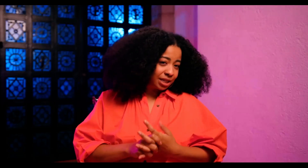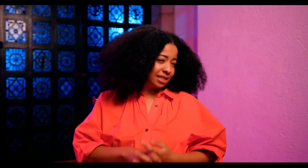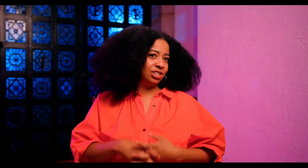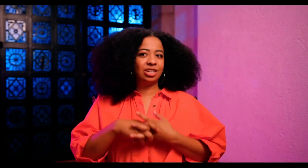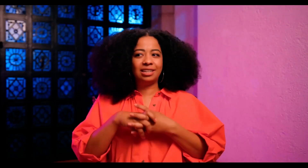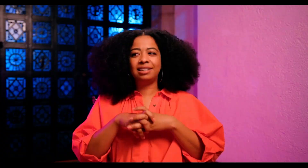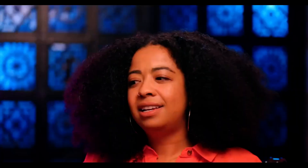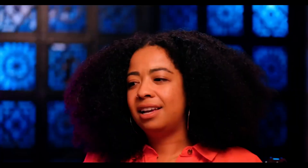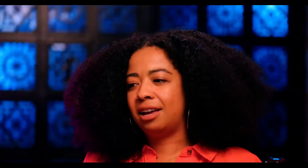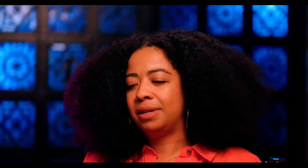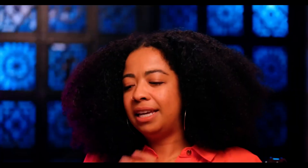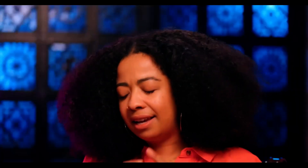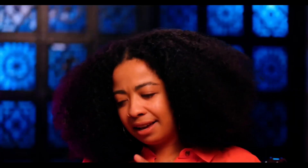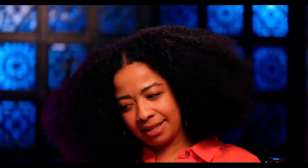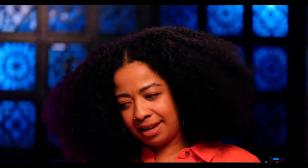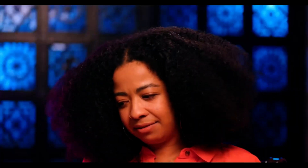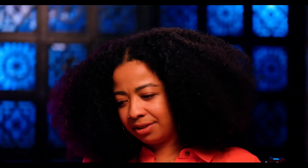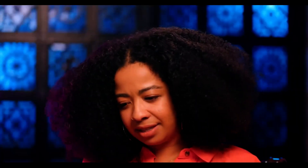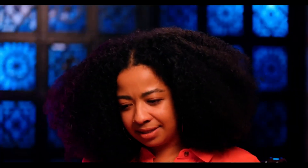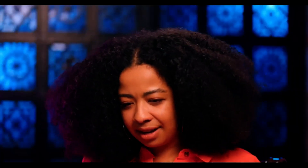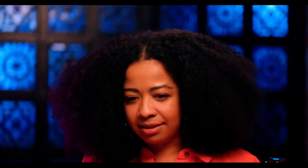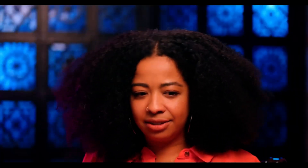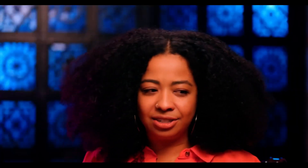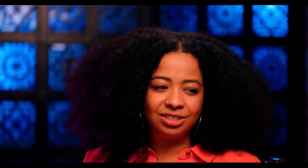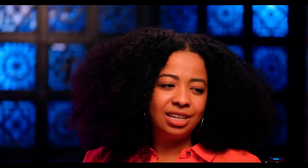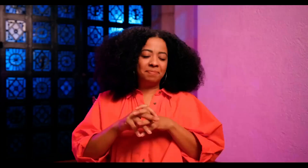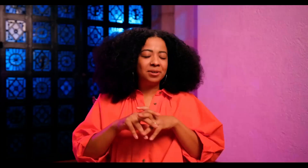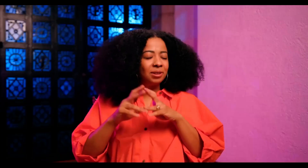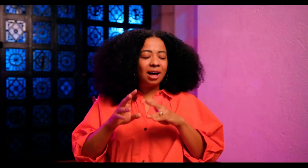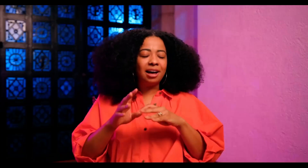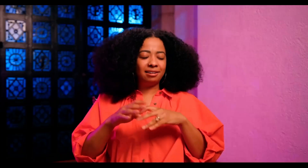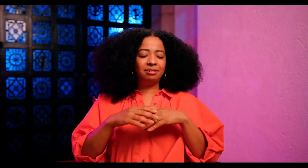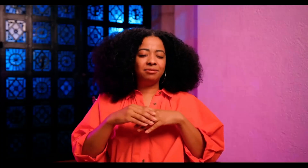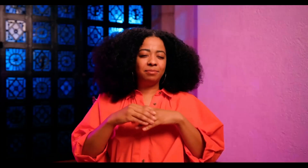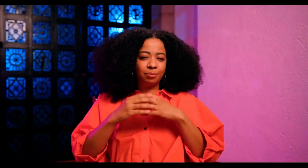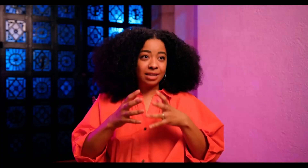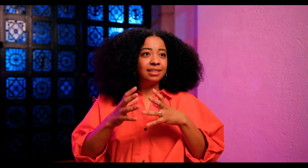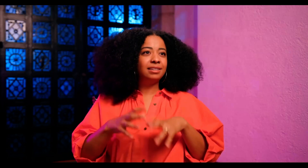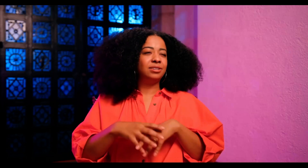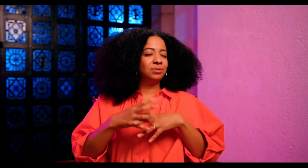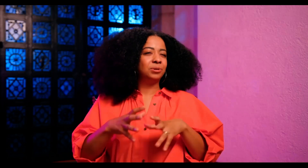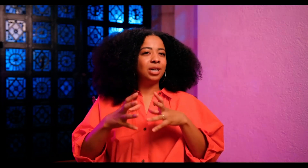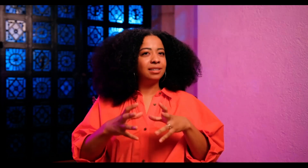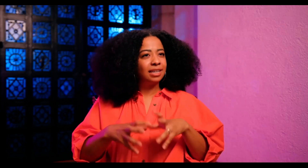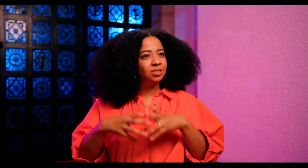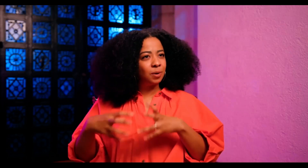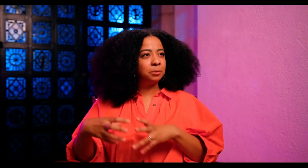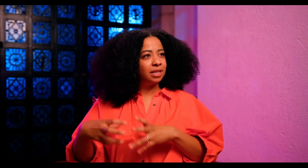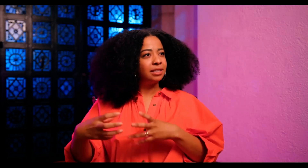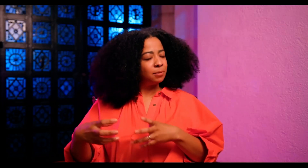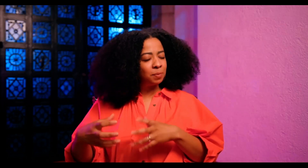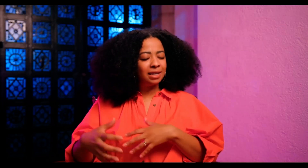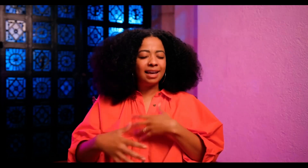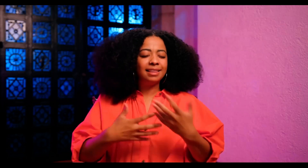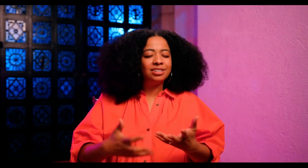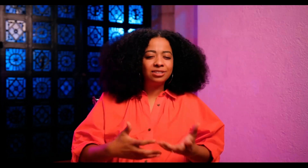Rights Organization, King advocating for this and others. There's a lot of precedent and historical context to why we're in